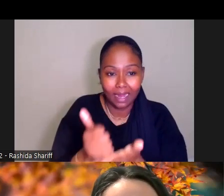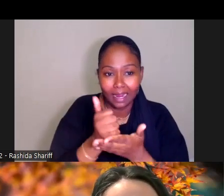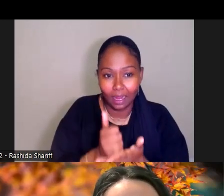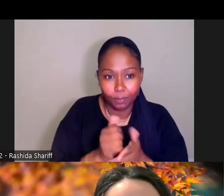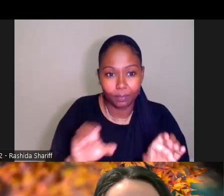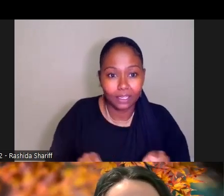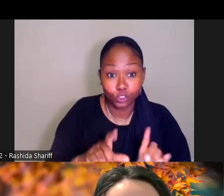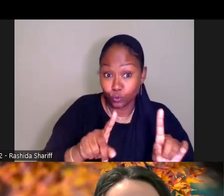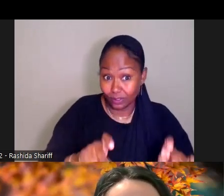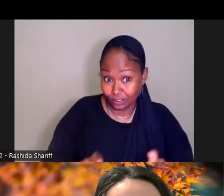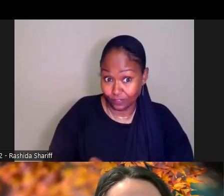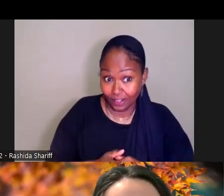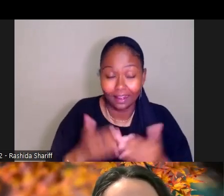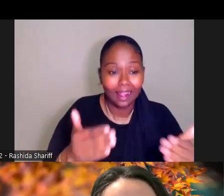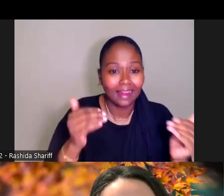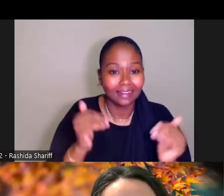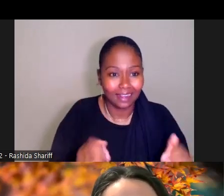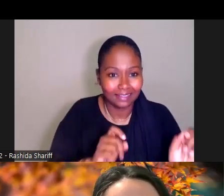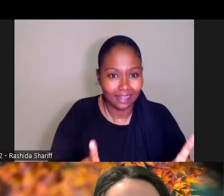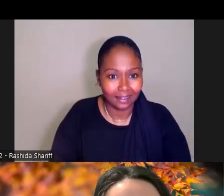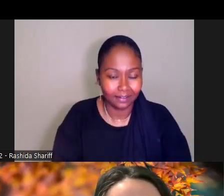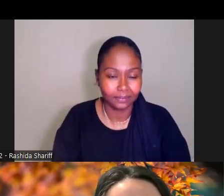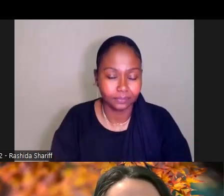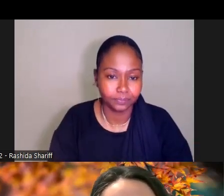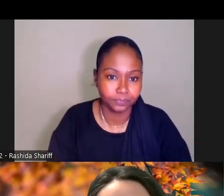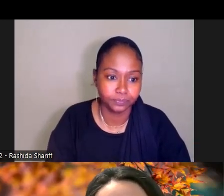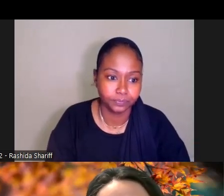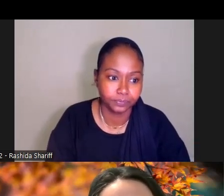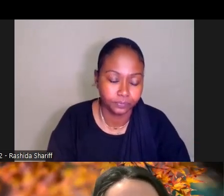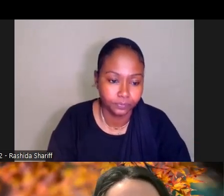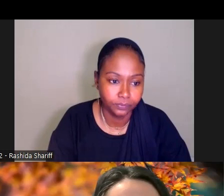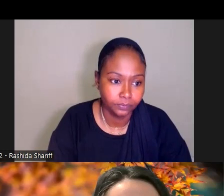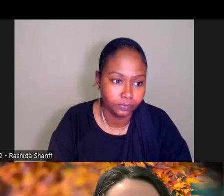survey. Next slide, please.